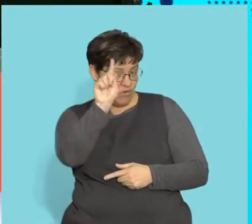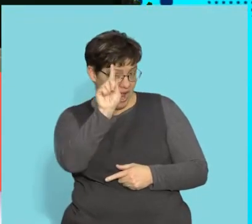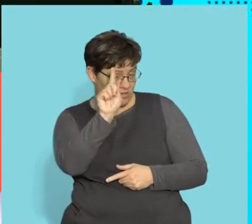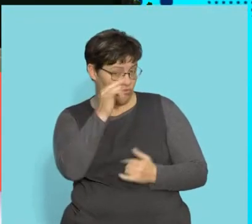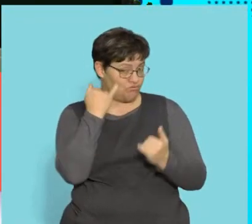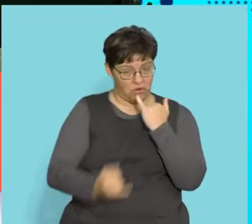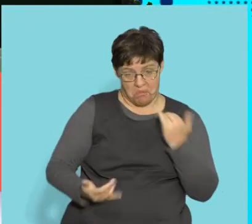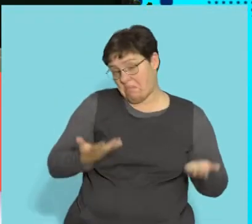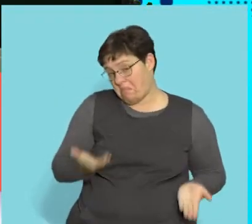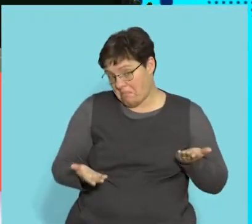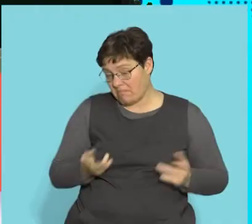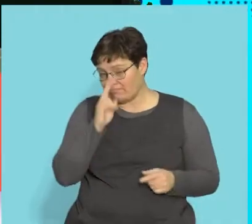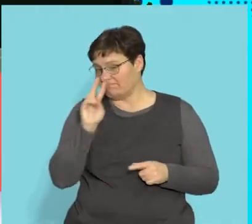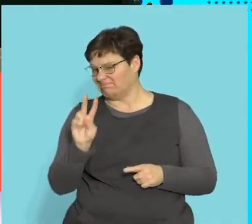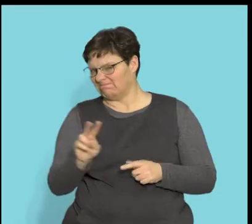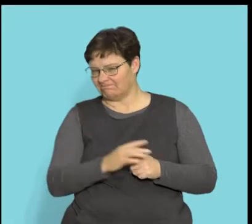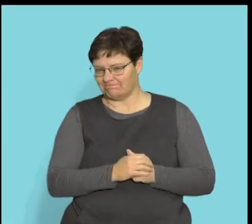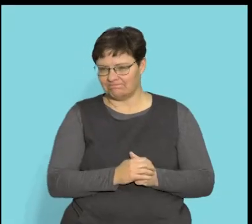correct. Let's go back to the board.